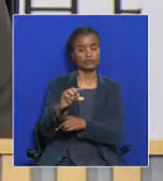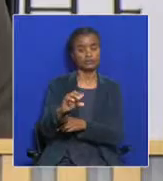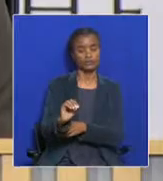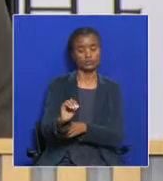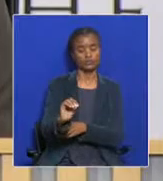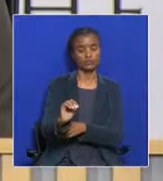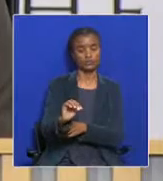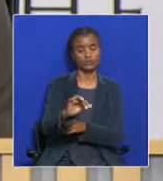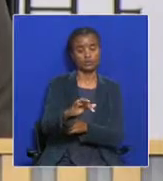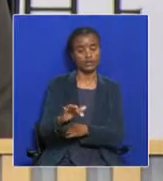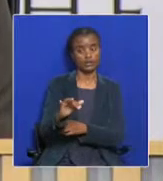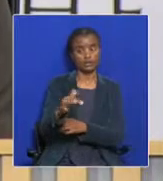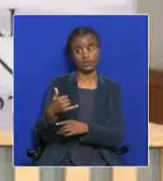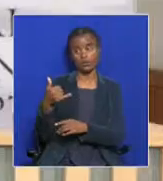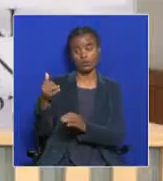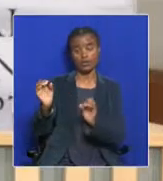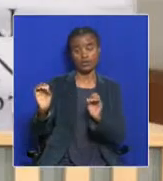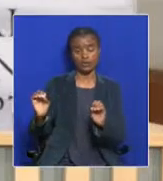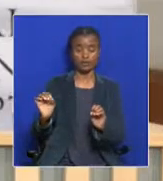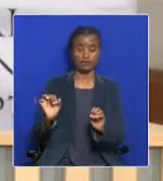Yes, that's correct, Commissioner.